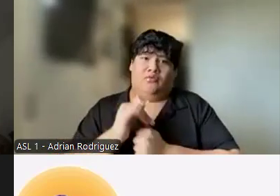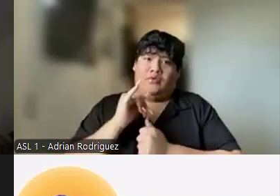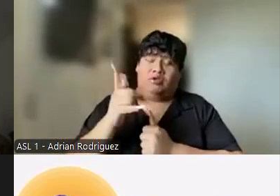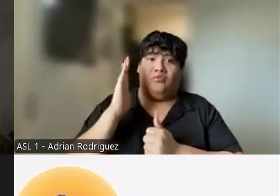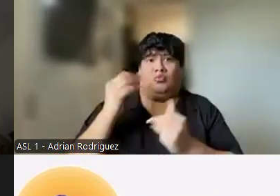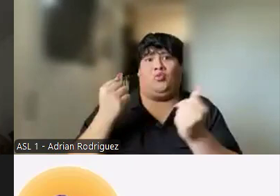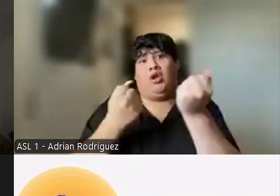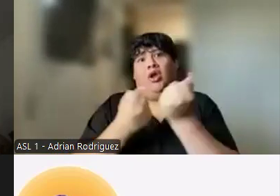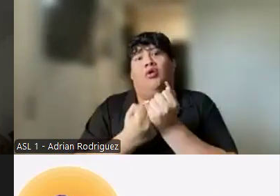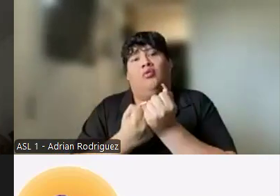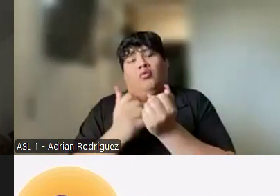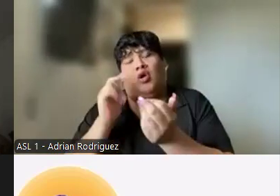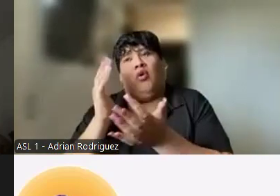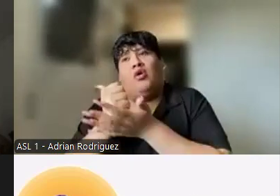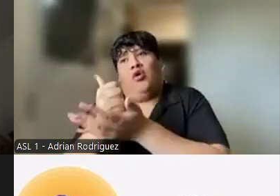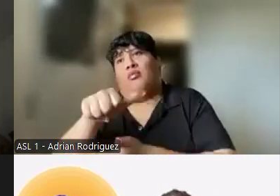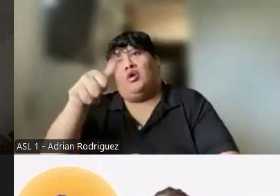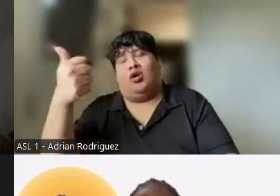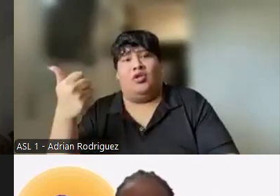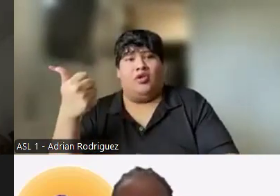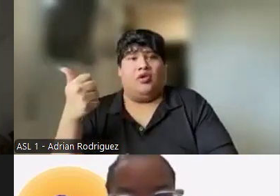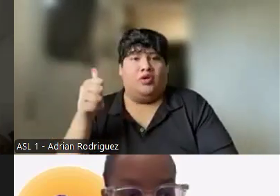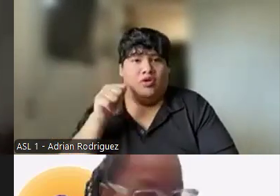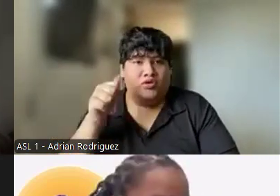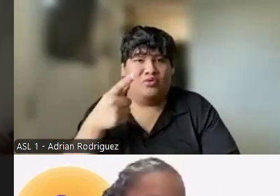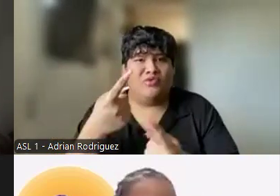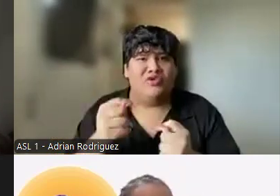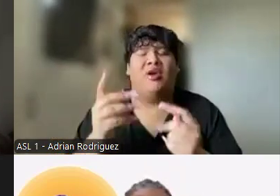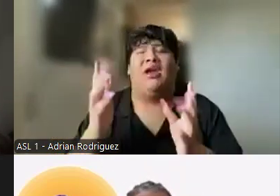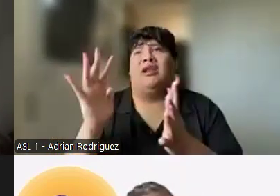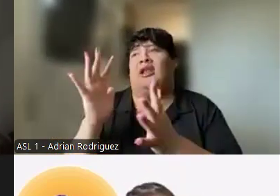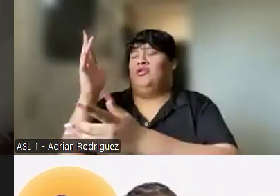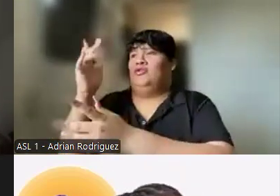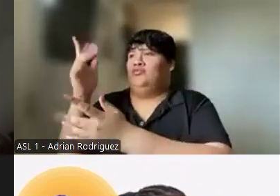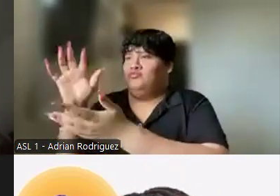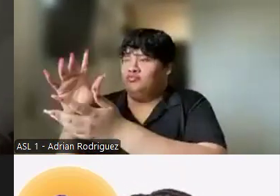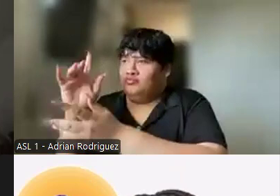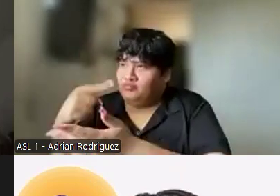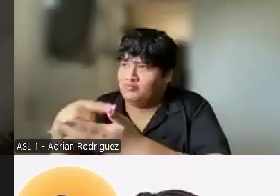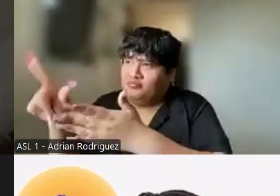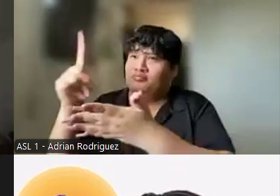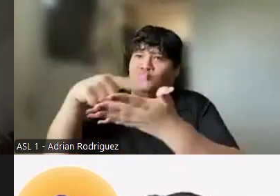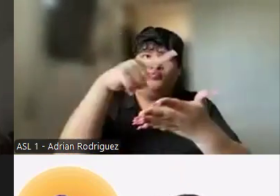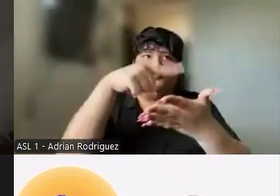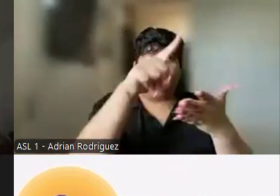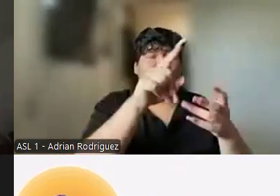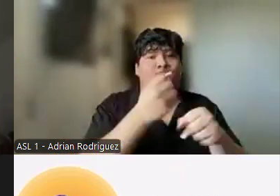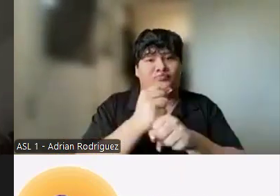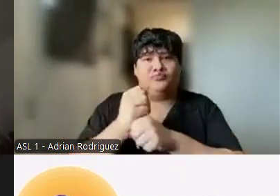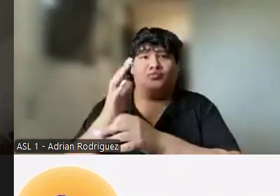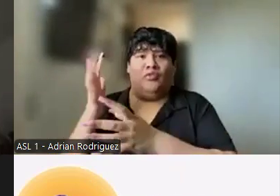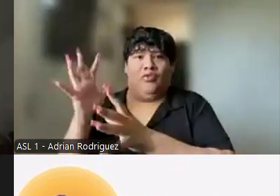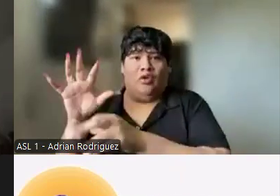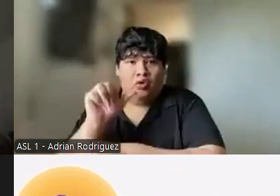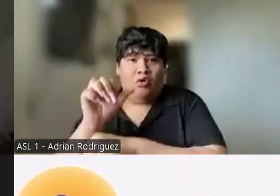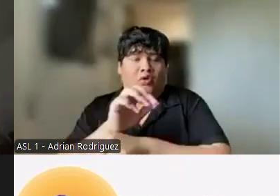help older individual. I mean, we're trying to attack it a bunch of different ways. And again, I very much appreciate your